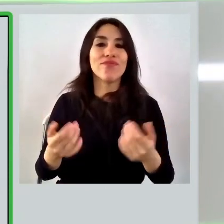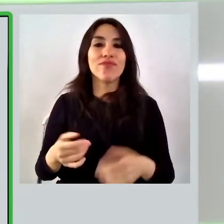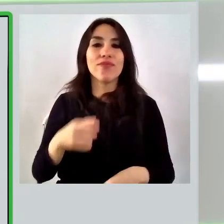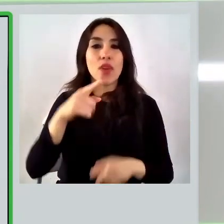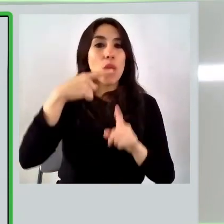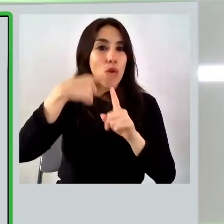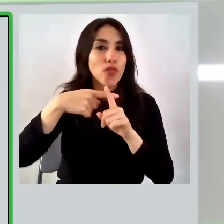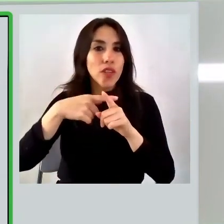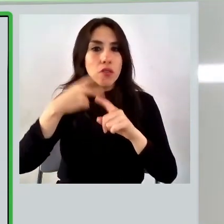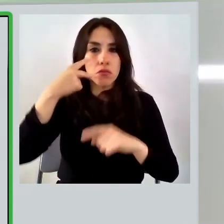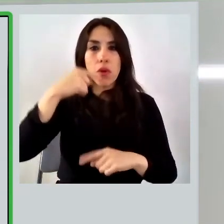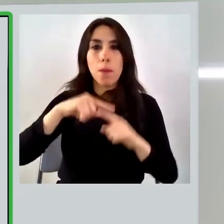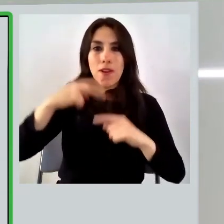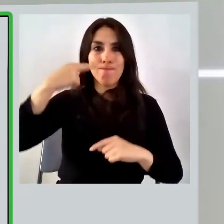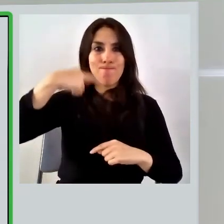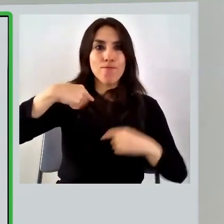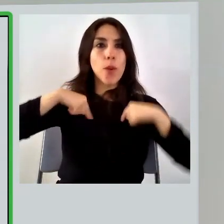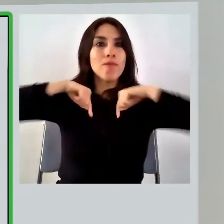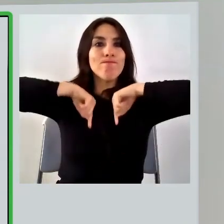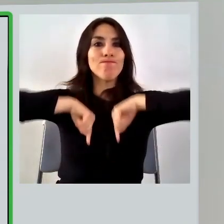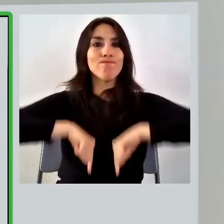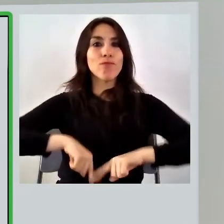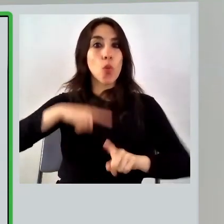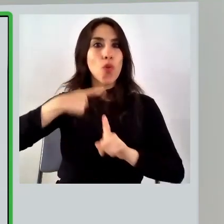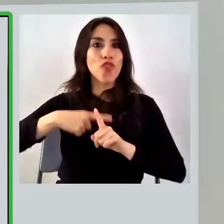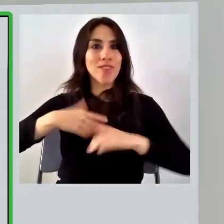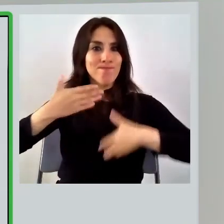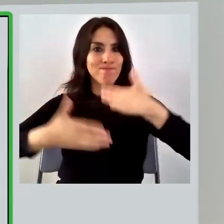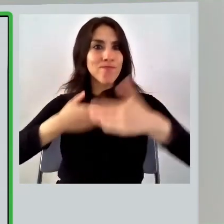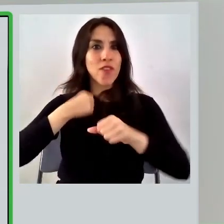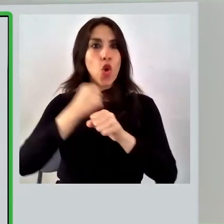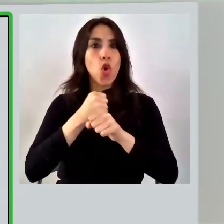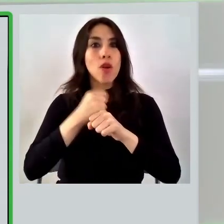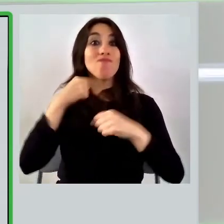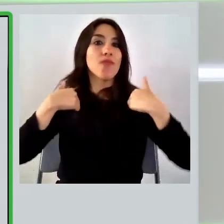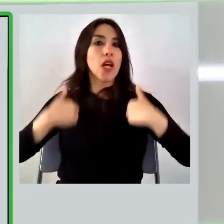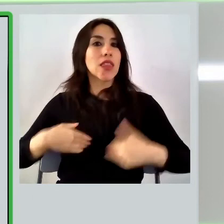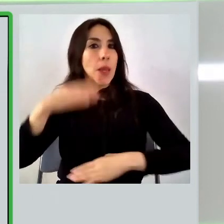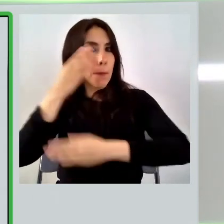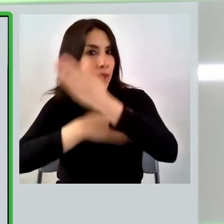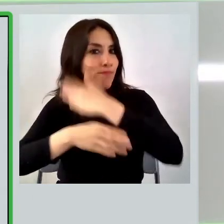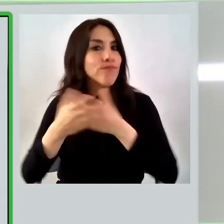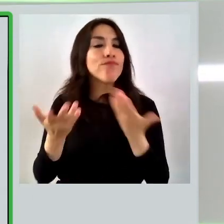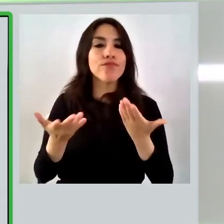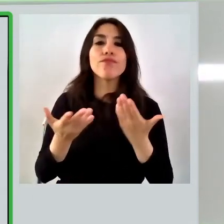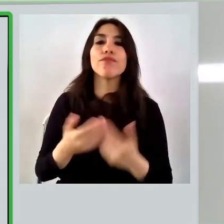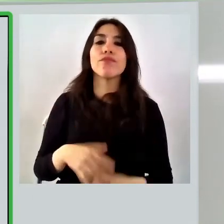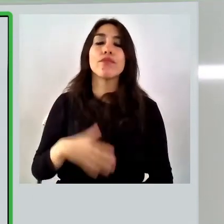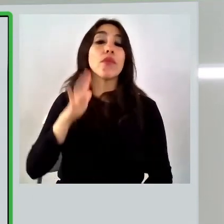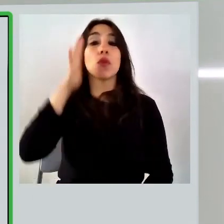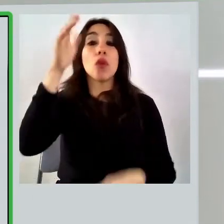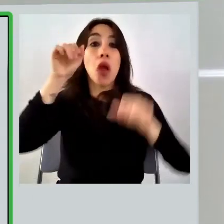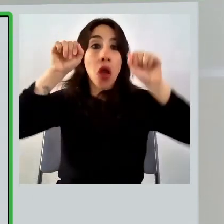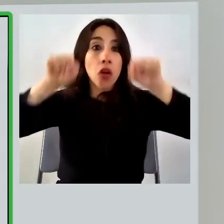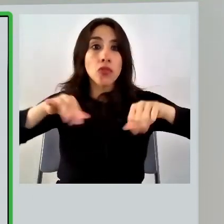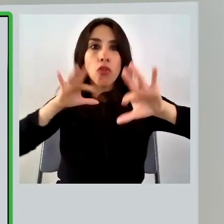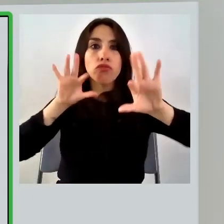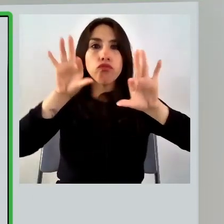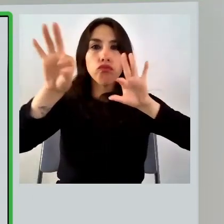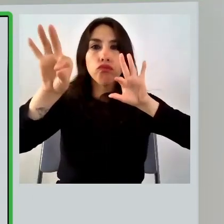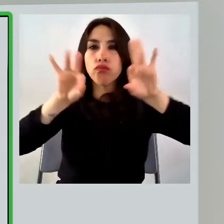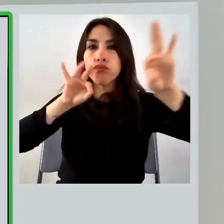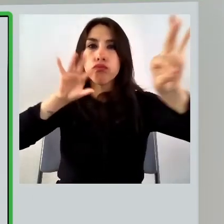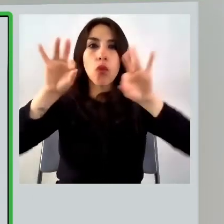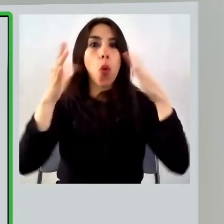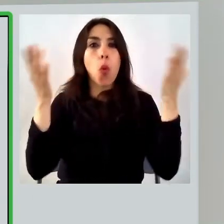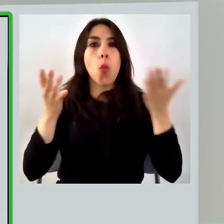those in place, we were able to also identify workplaces at the very top, our top 10%, where these